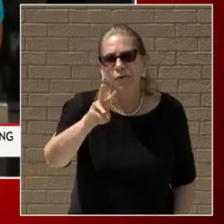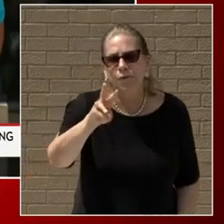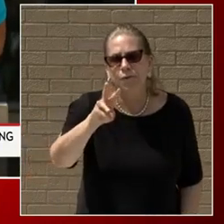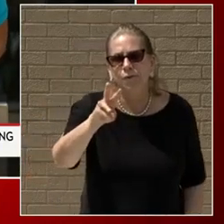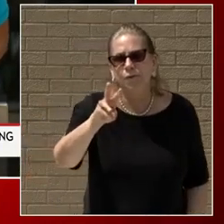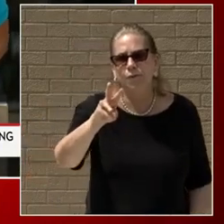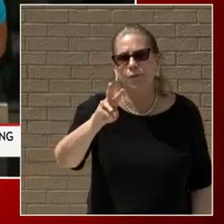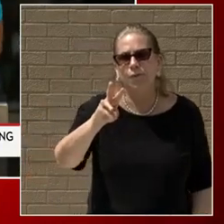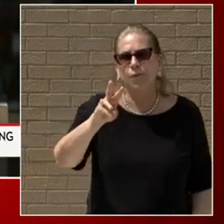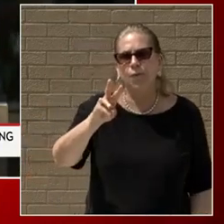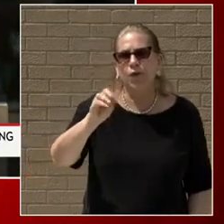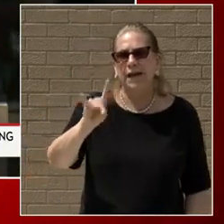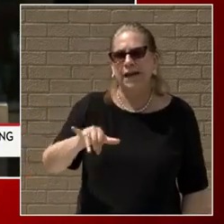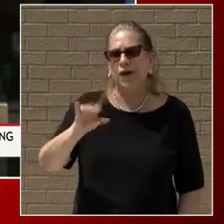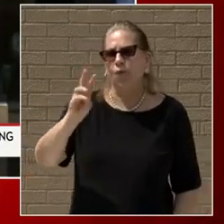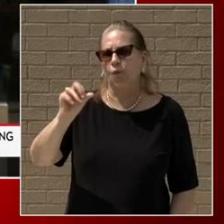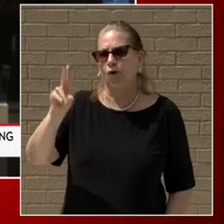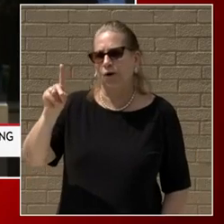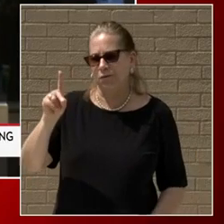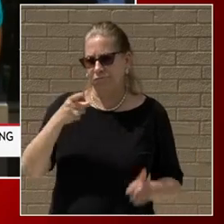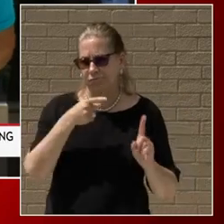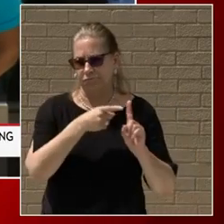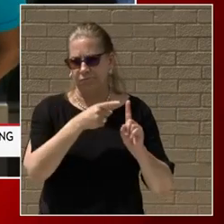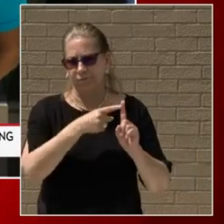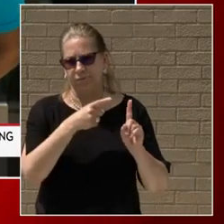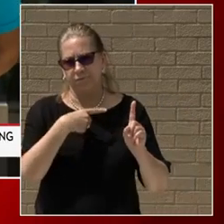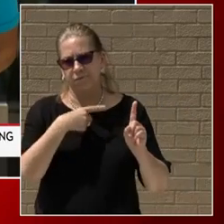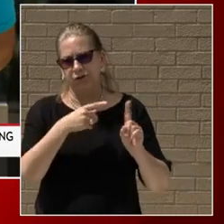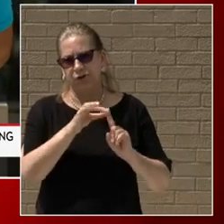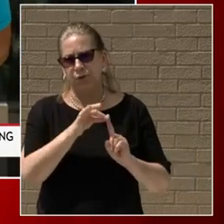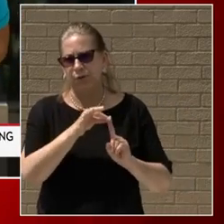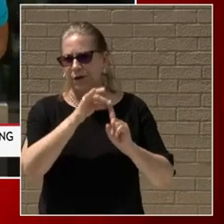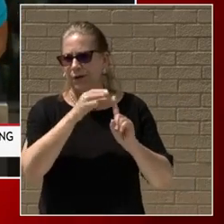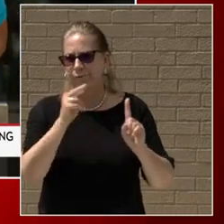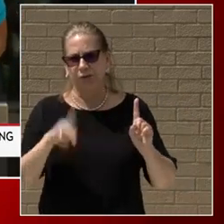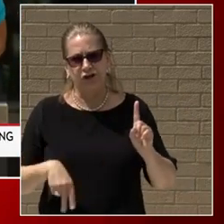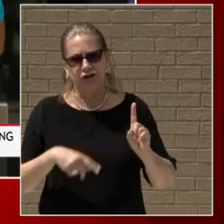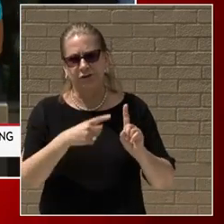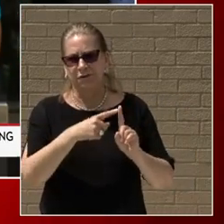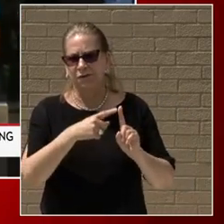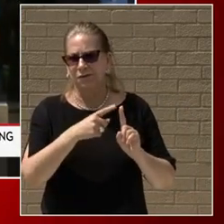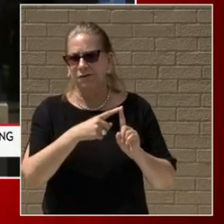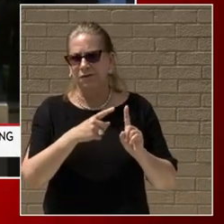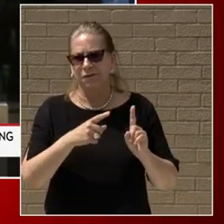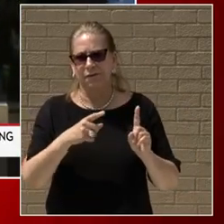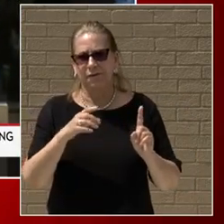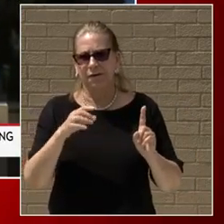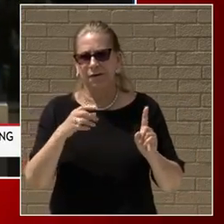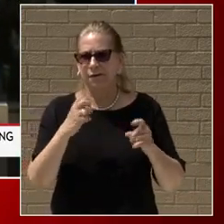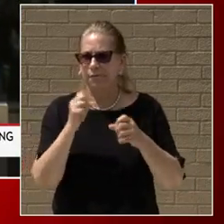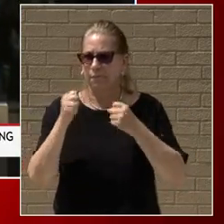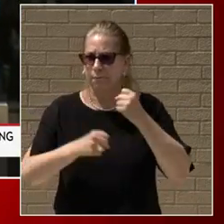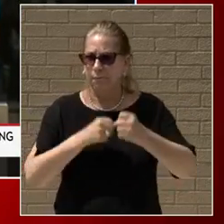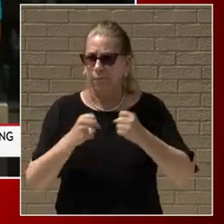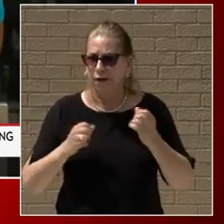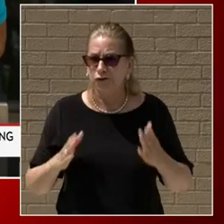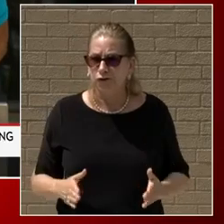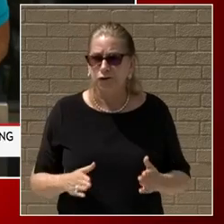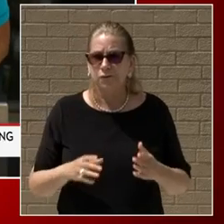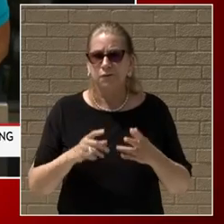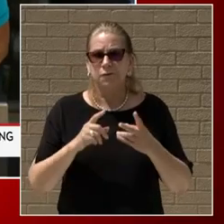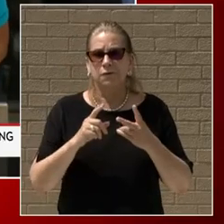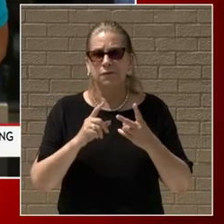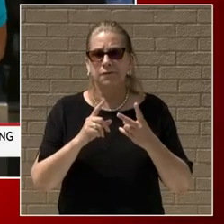today, including a boxing ring, an updated dance room. The art was by local artists that went through